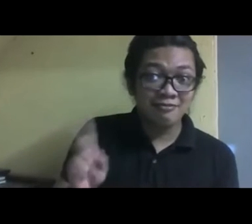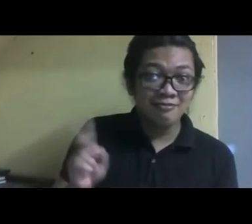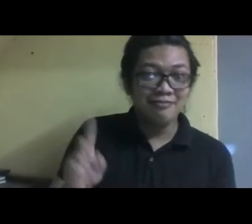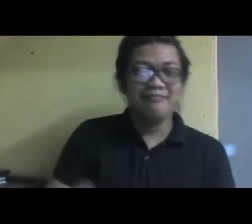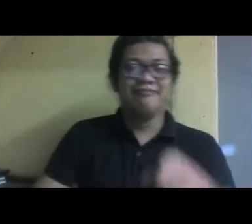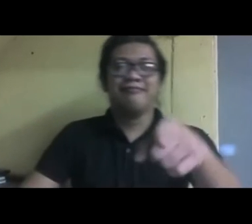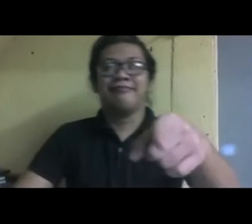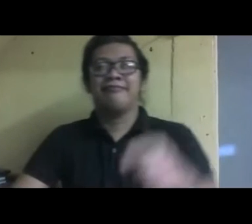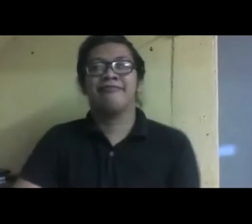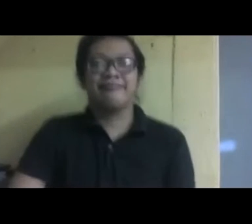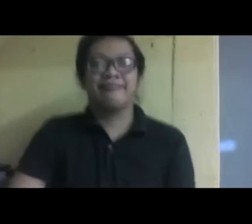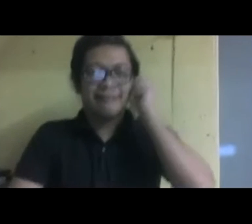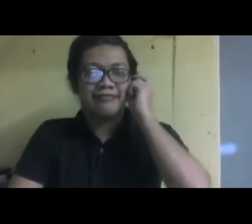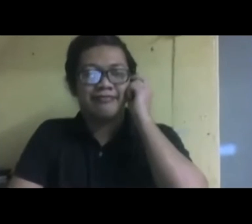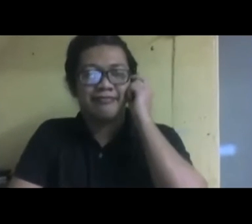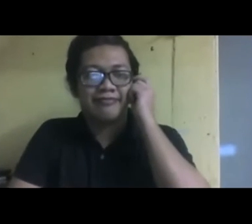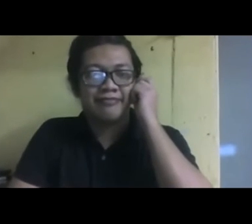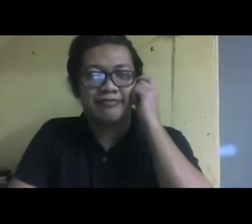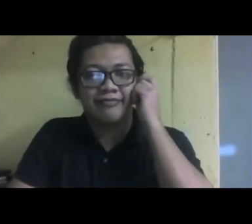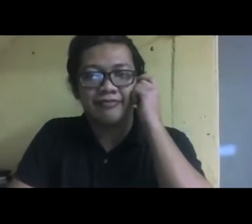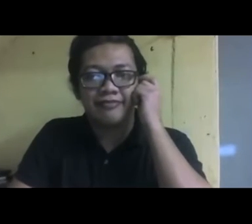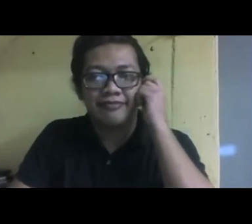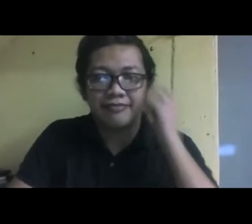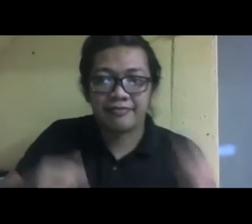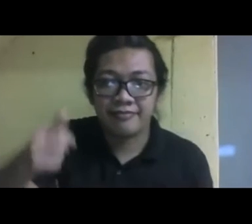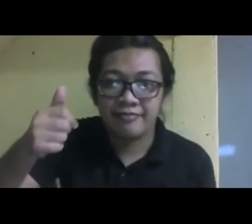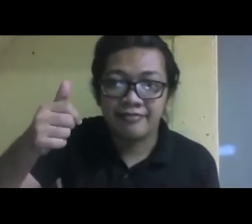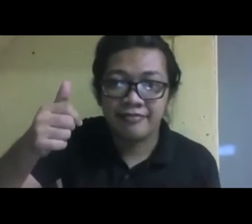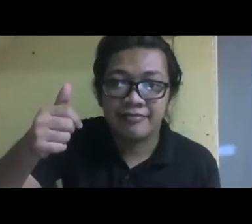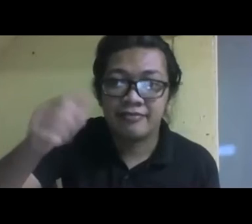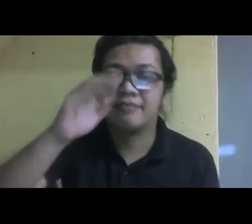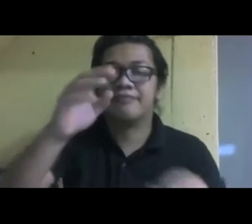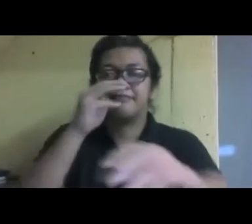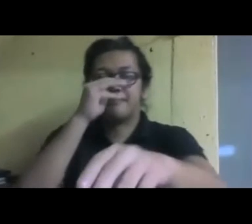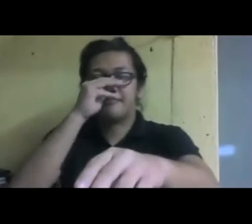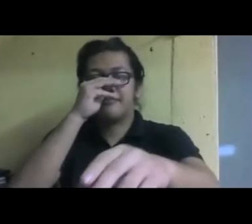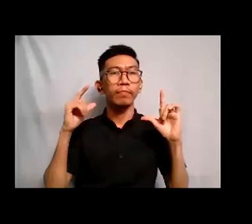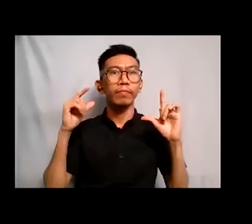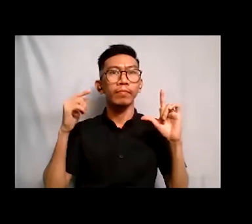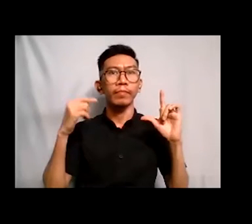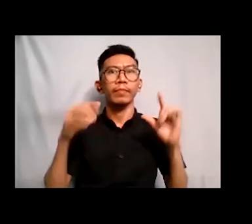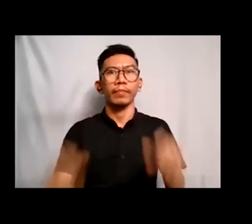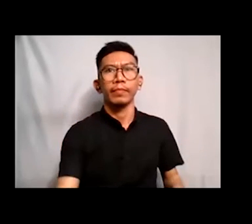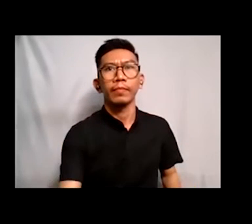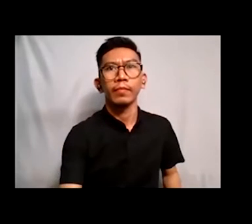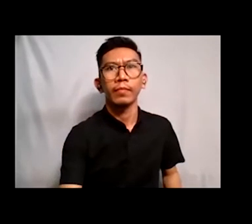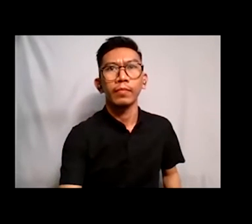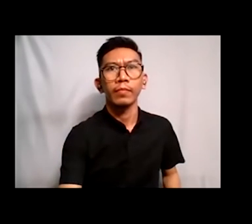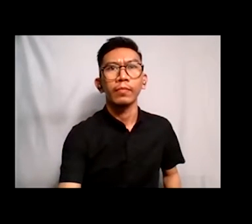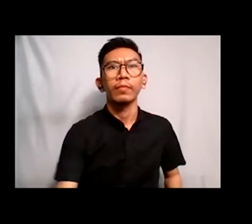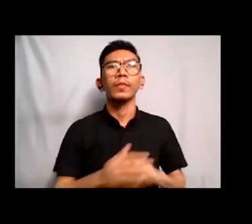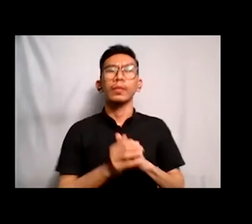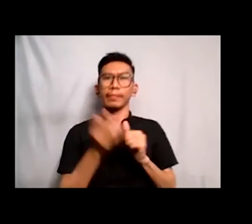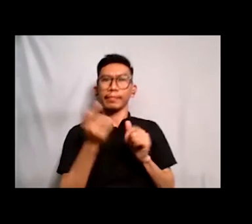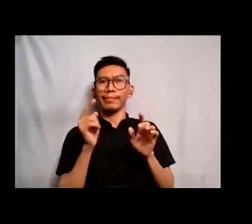What is the book like? yeah, that's not like when we in English when we say what is the